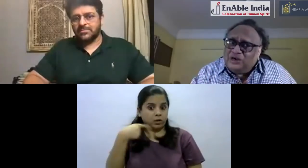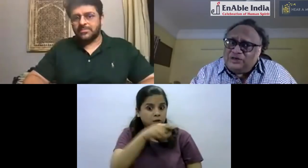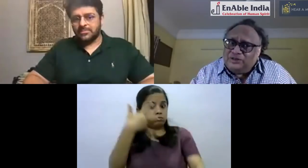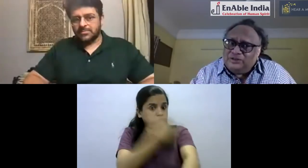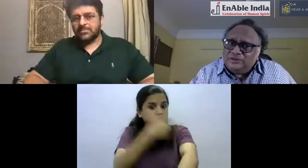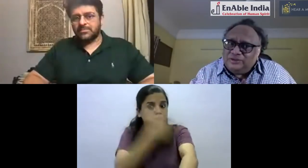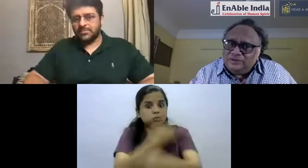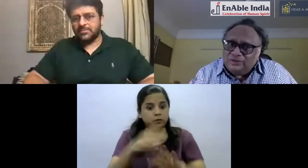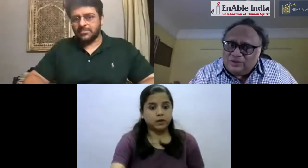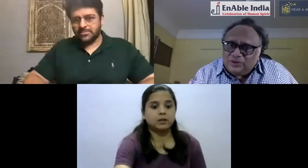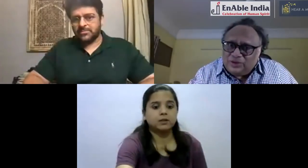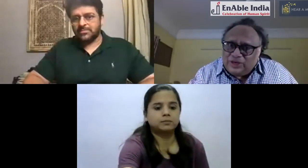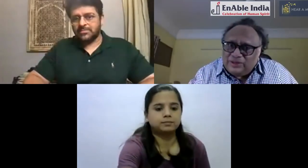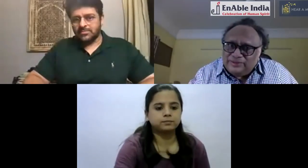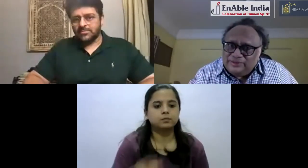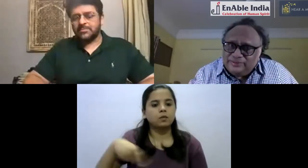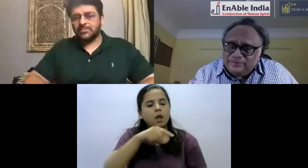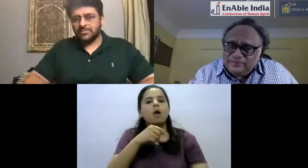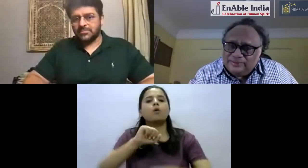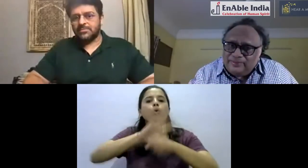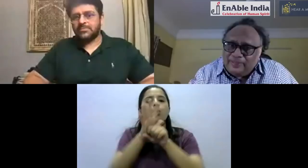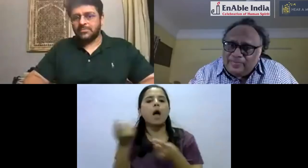still got corona,